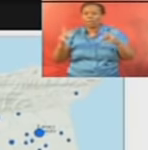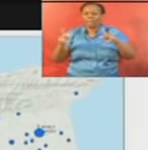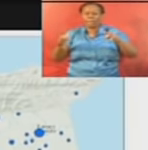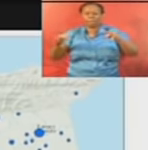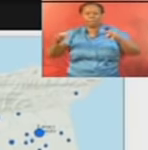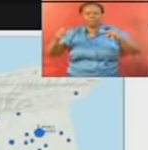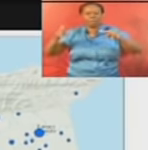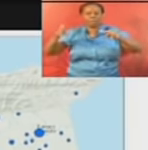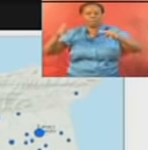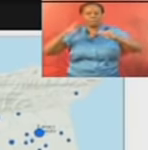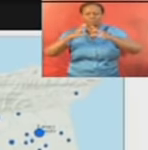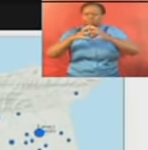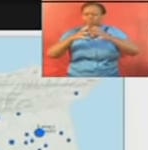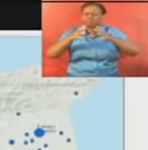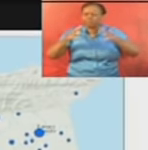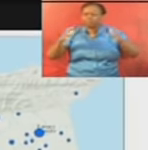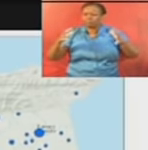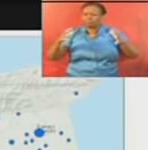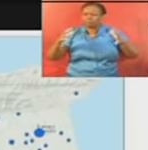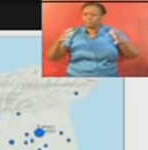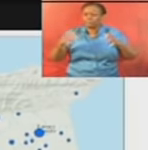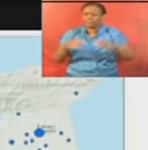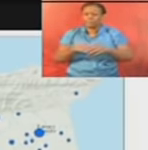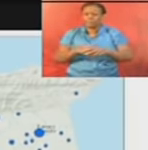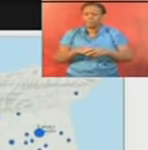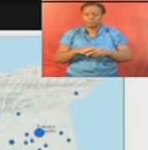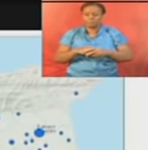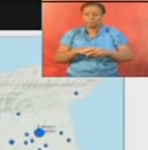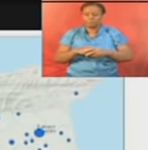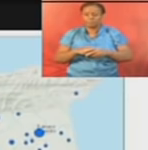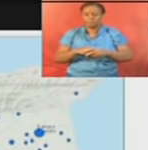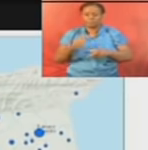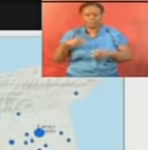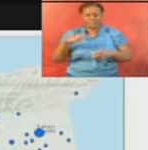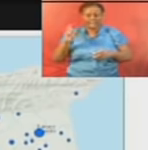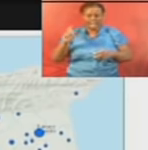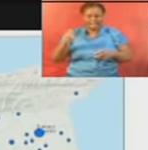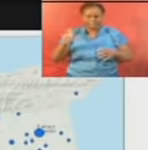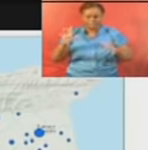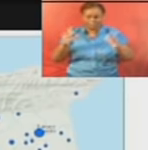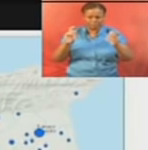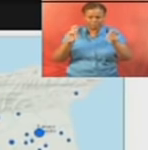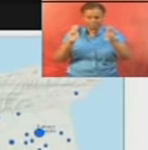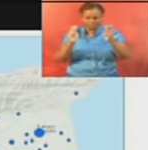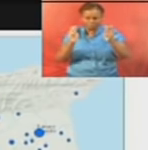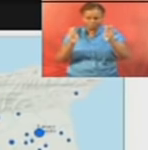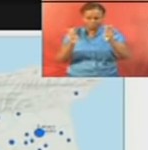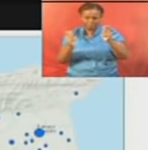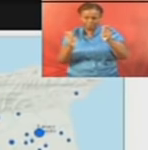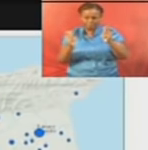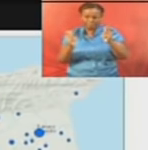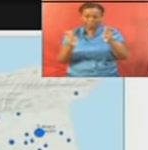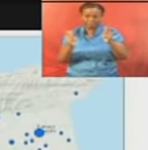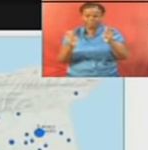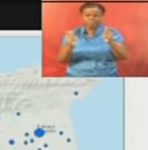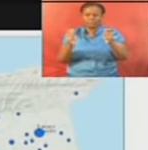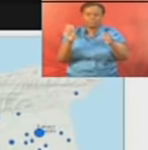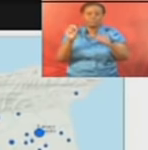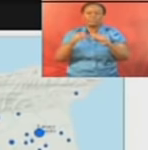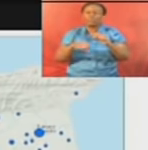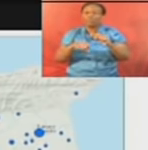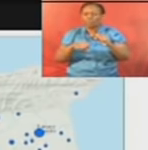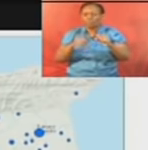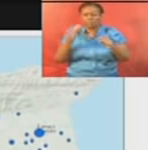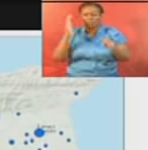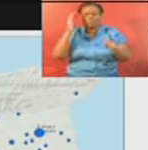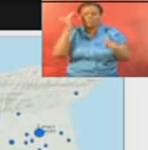the size of the circles in such a manner that we can fit all of the identified cases in